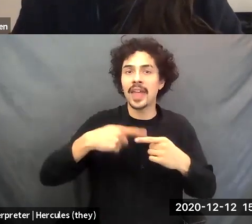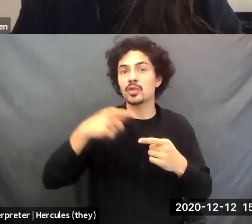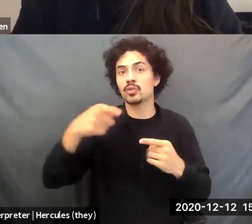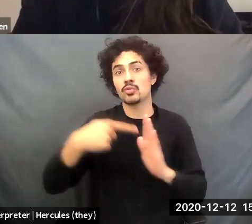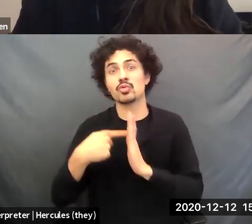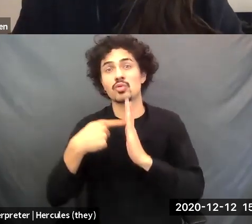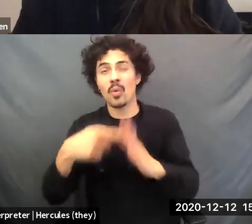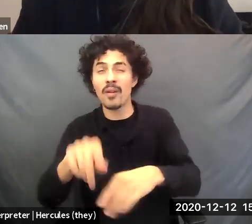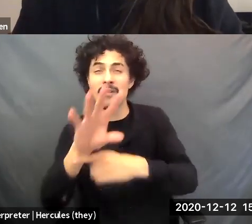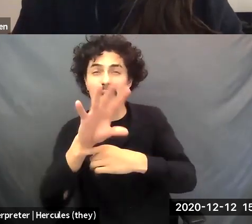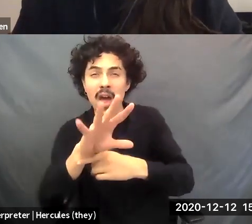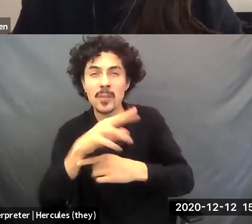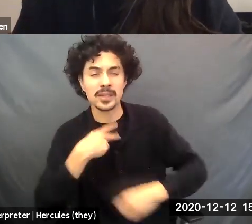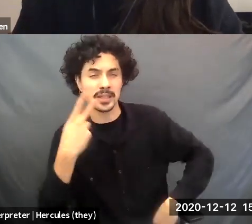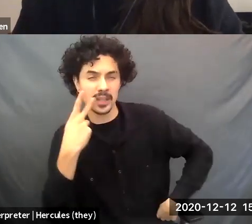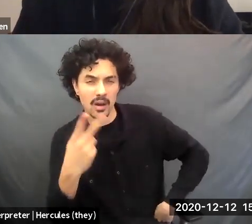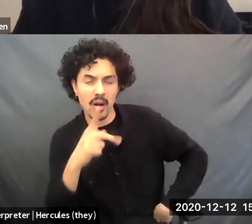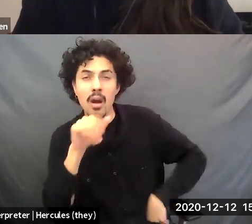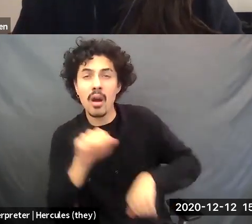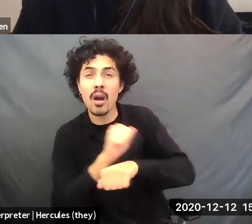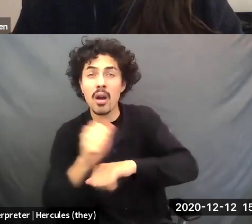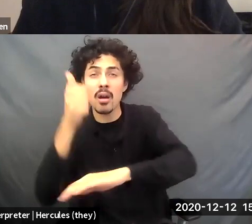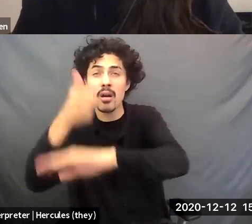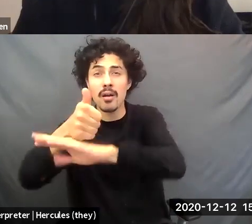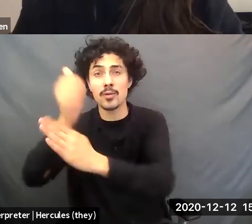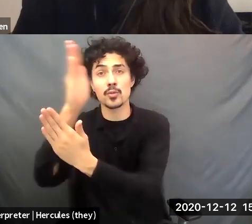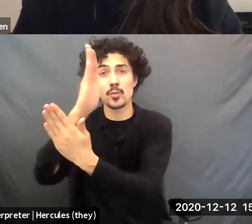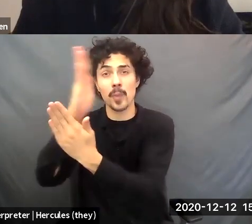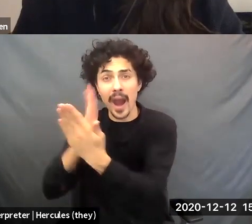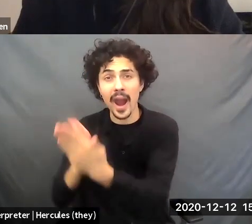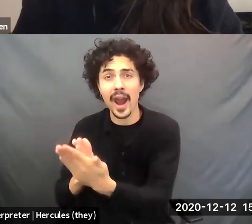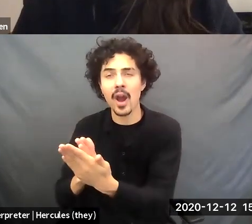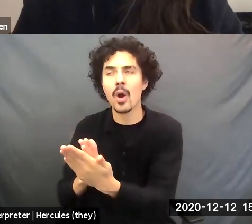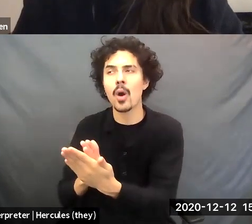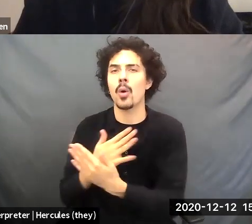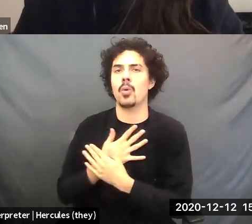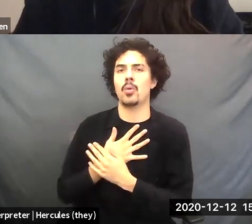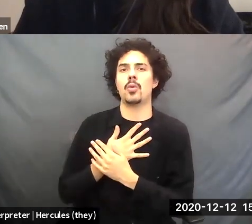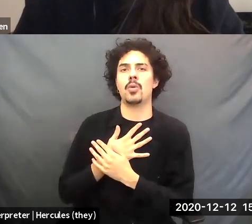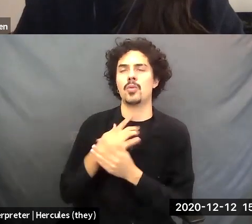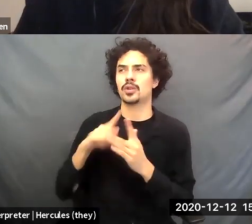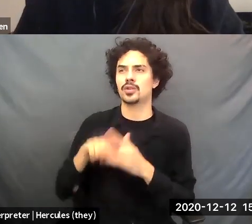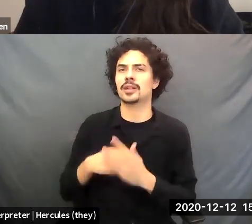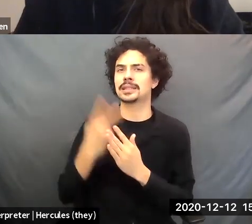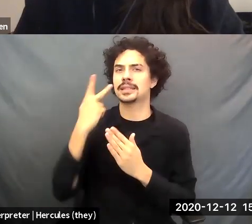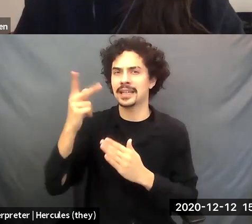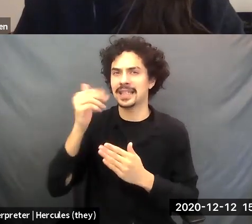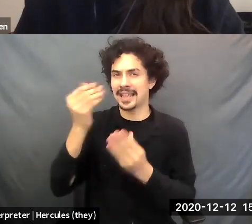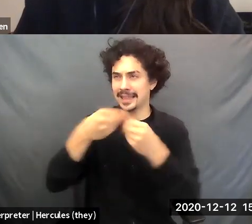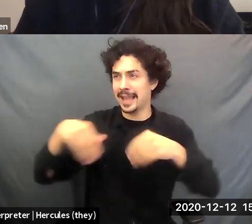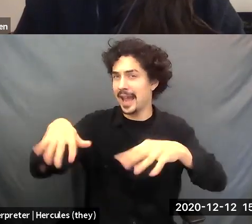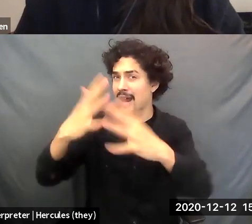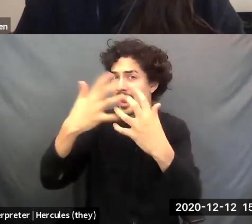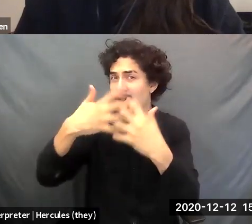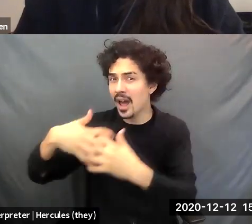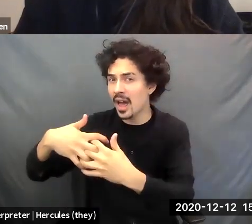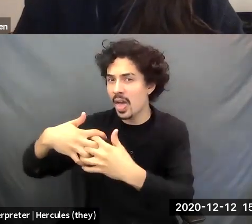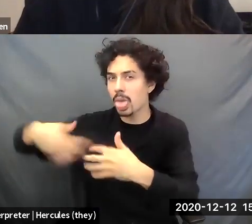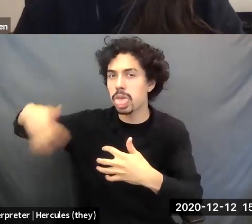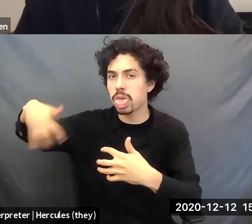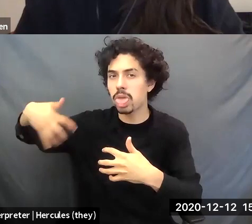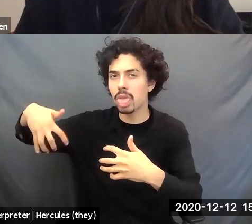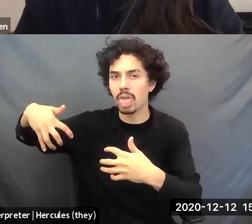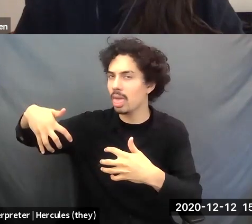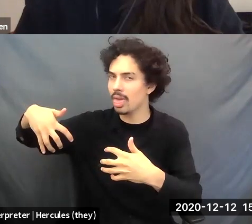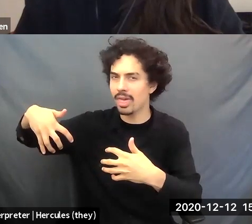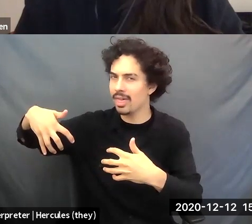penetrable, we wanted to reveal or kind of point to the fact that they always are this. And in